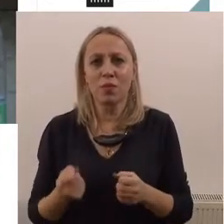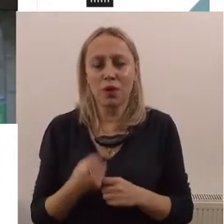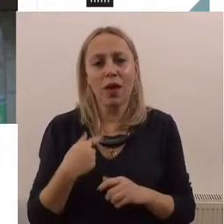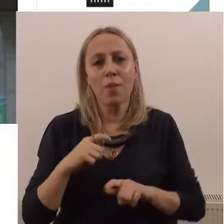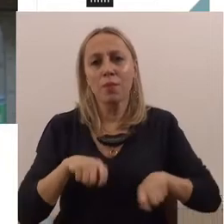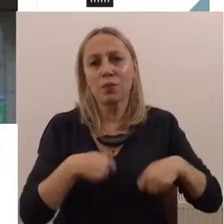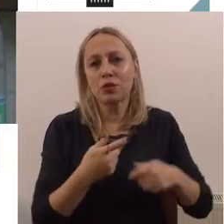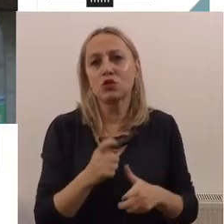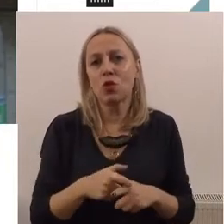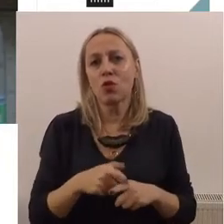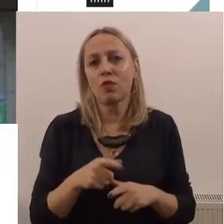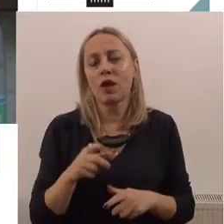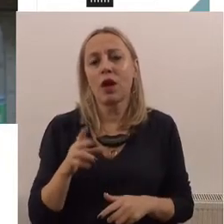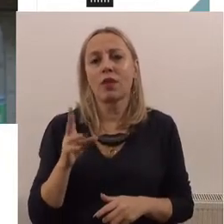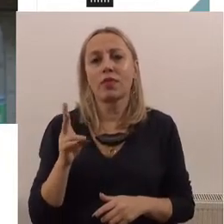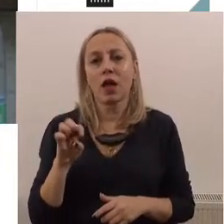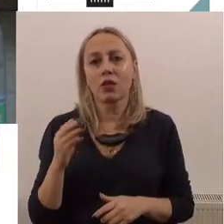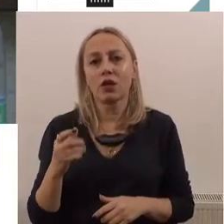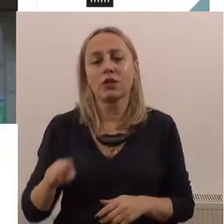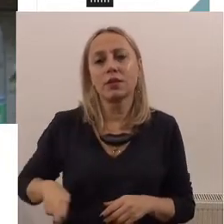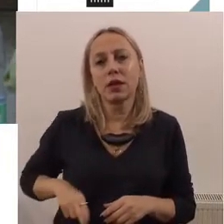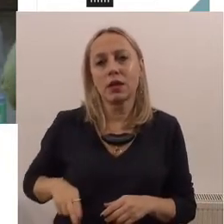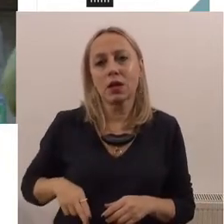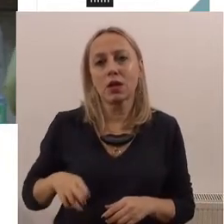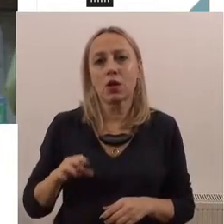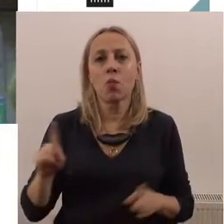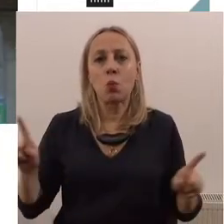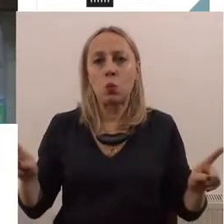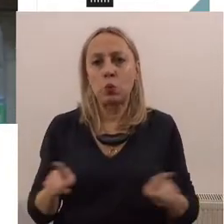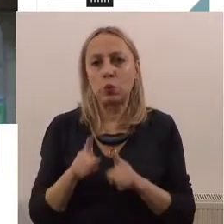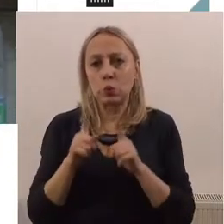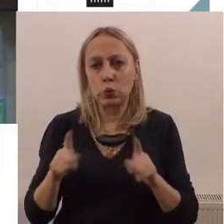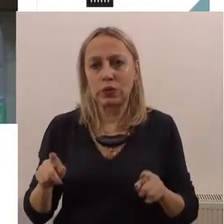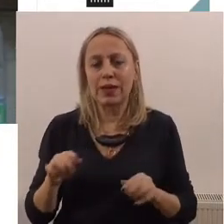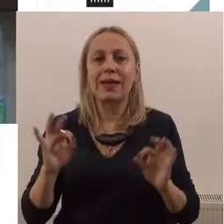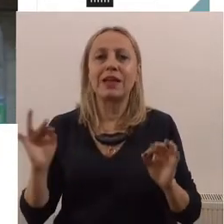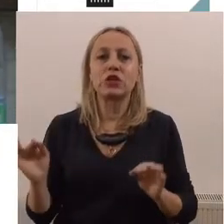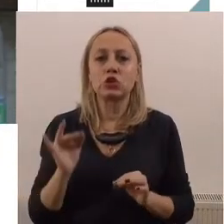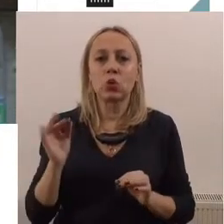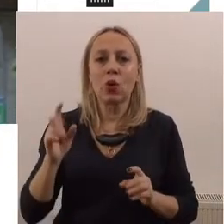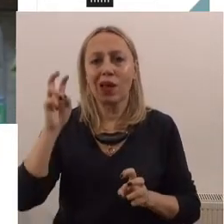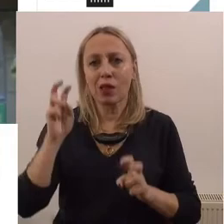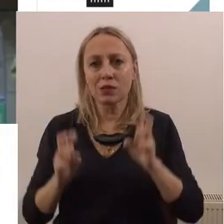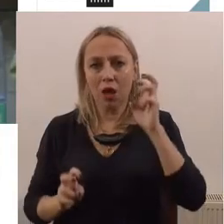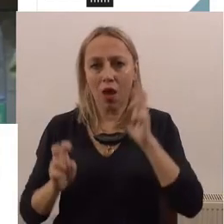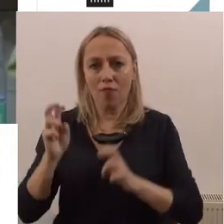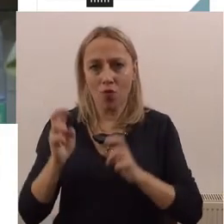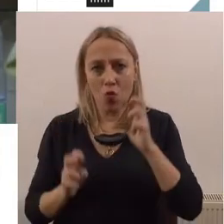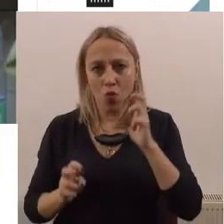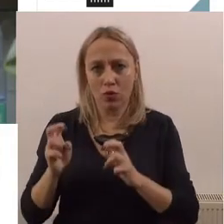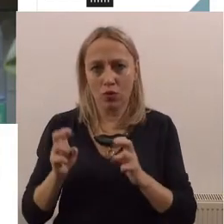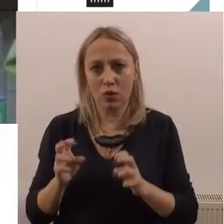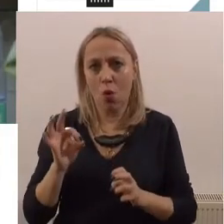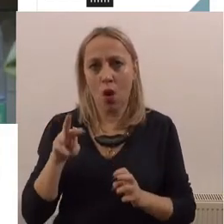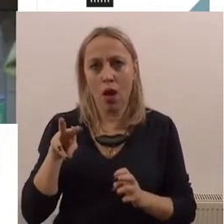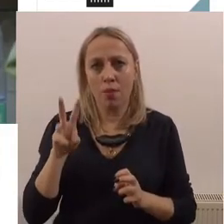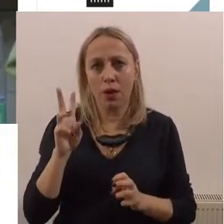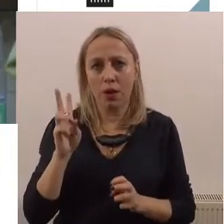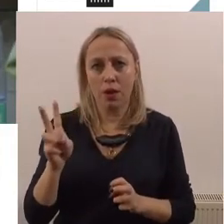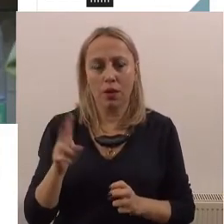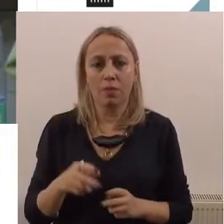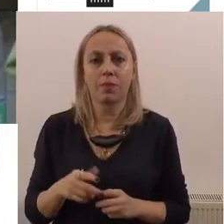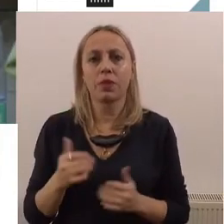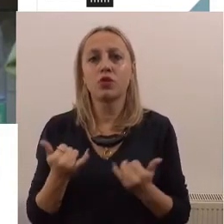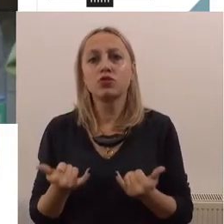programs, and they promote inclusivity. And I would like to give the floor to Natalia, the head of the museum, who will tell us